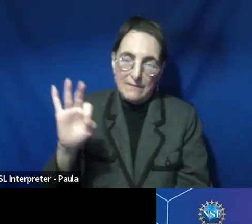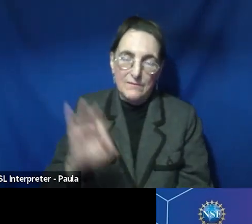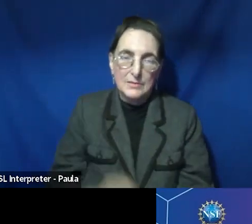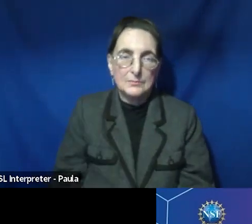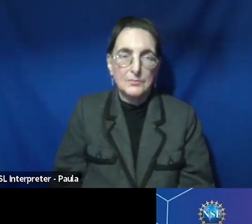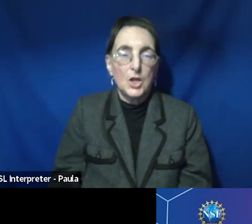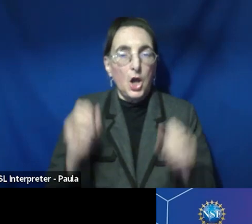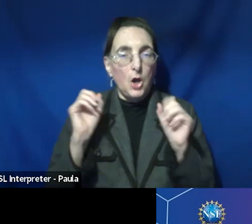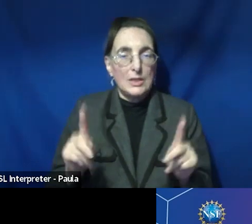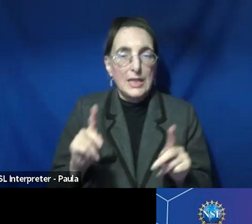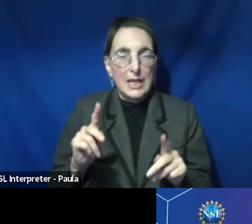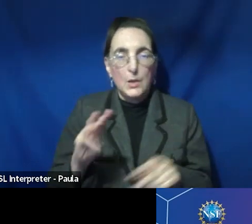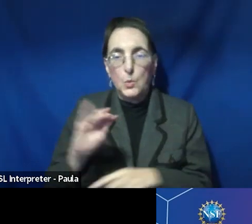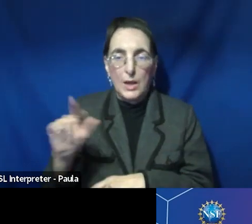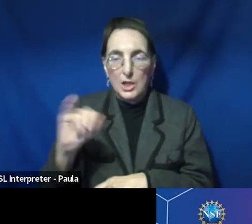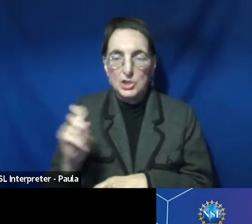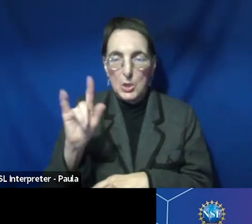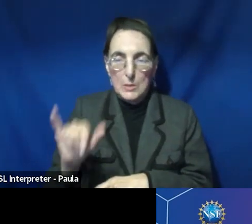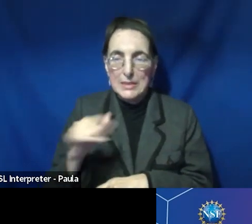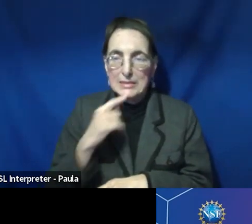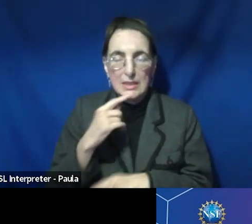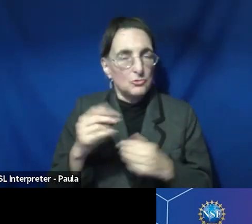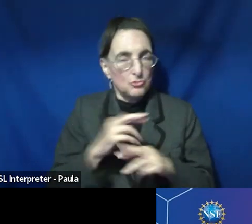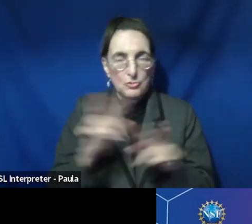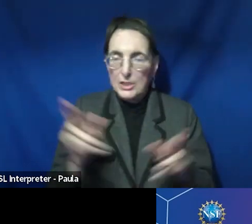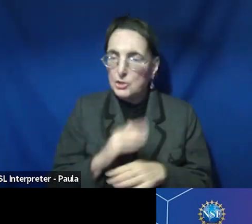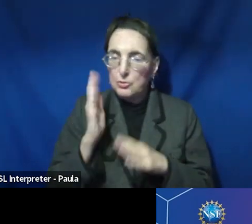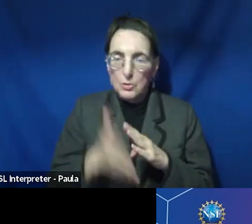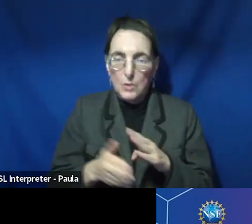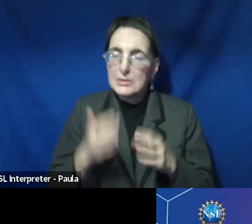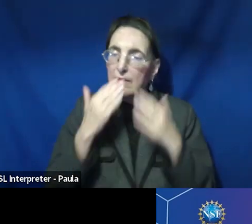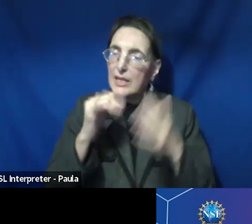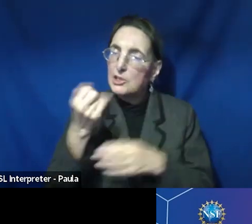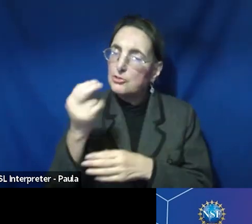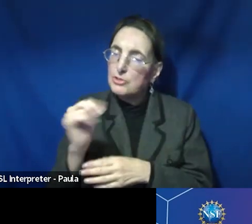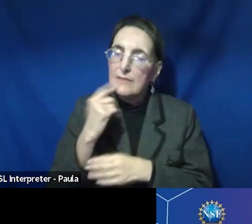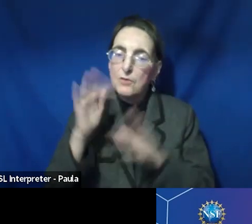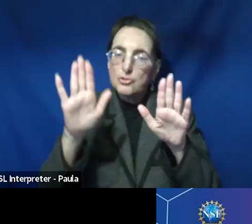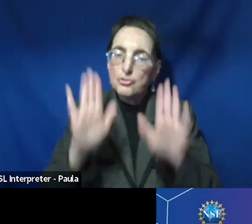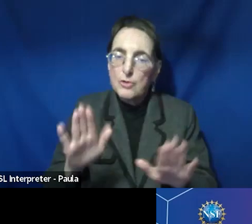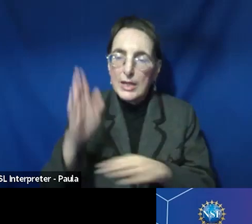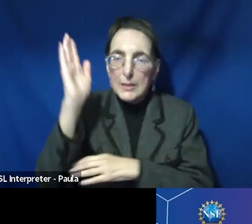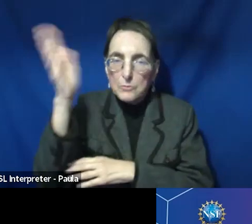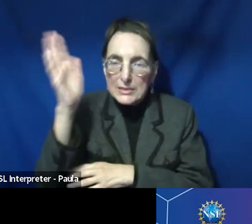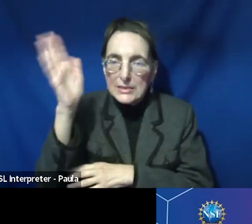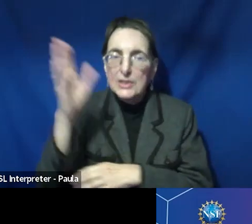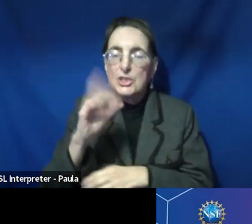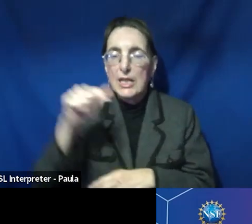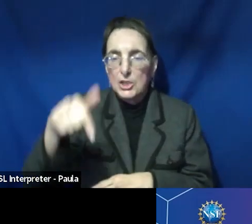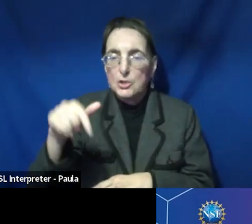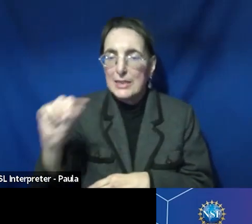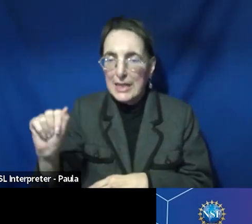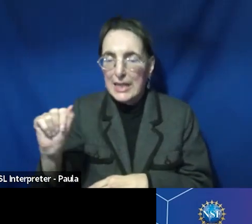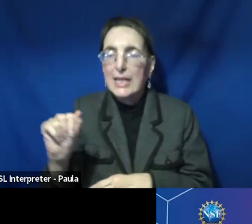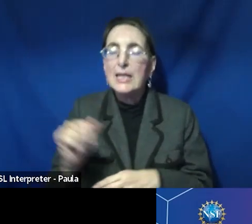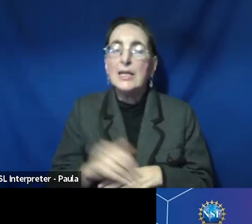Okay, well, we're just about at closing time. So I want to thank you, Jean, for a great presentation and Q&A session. I want to